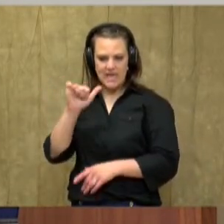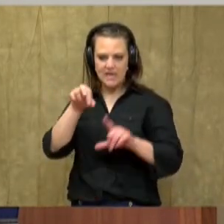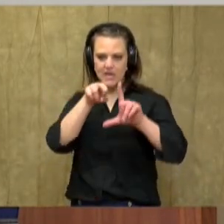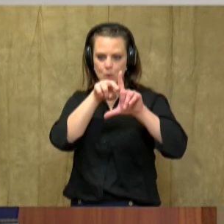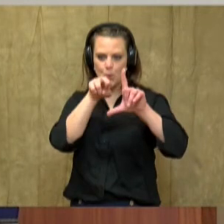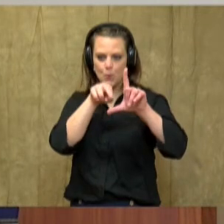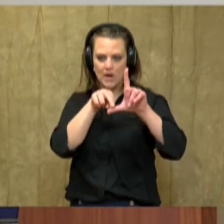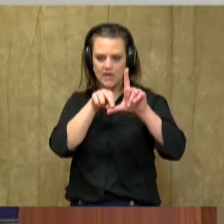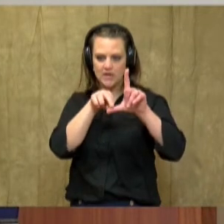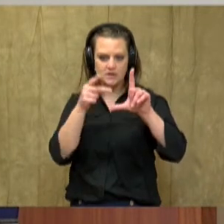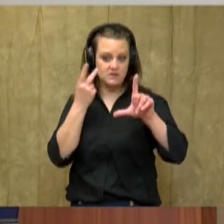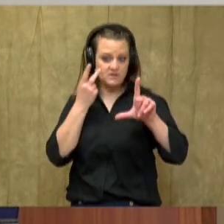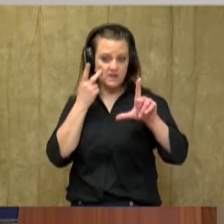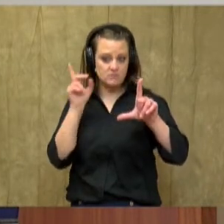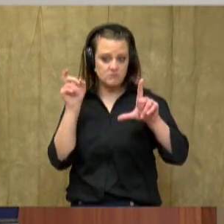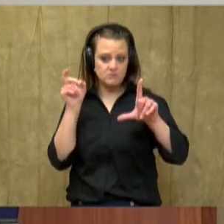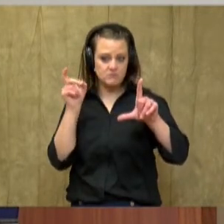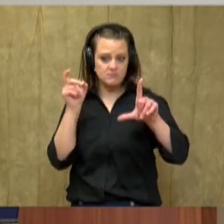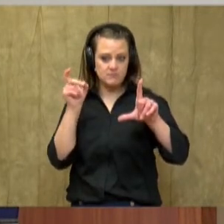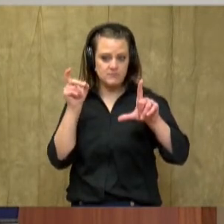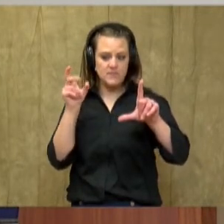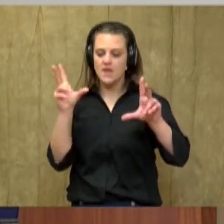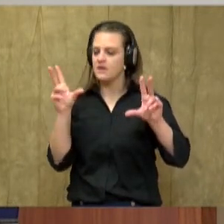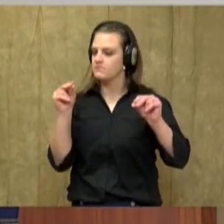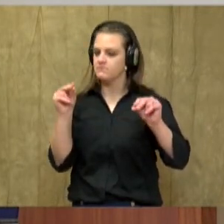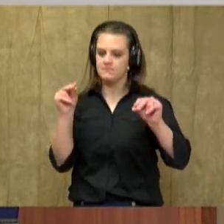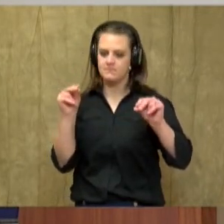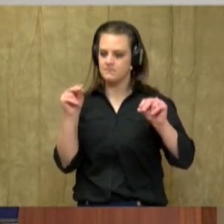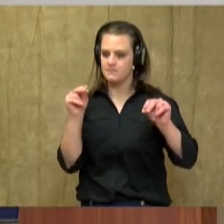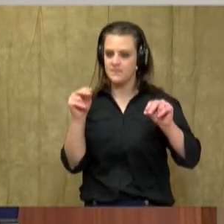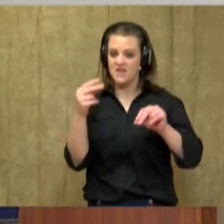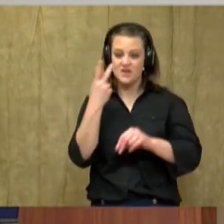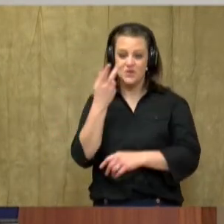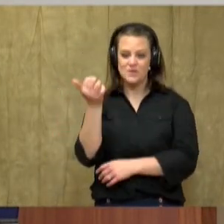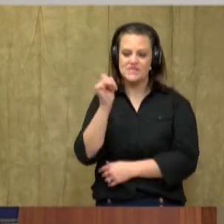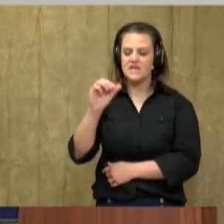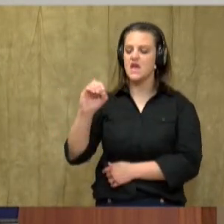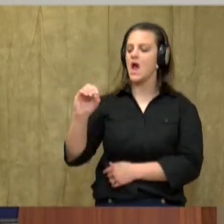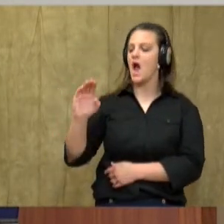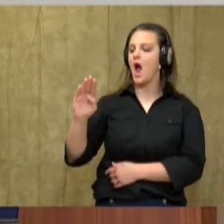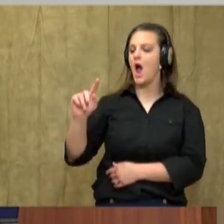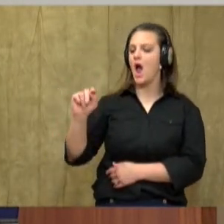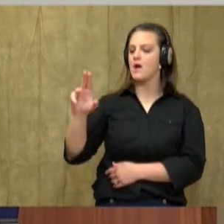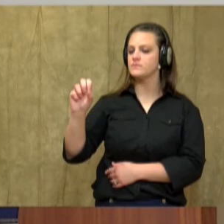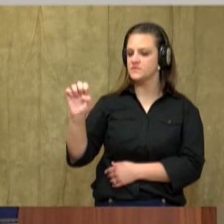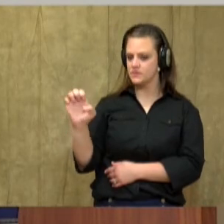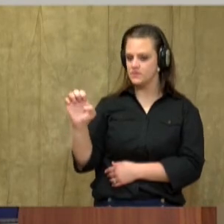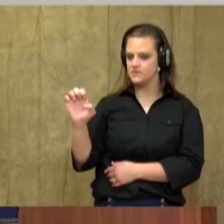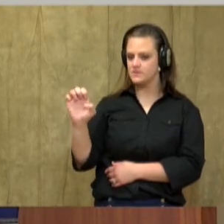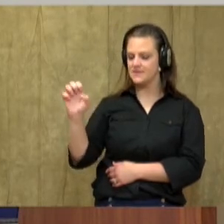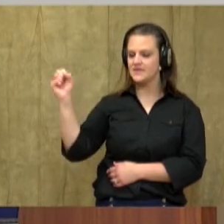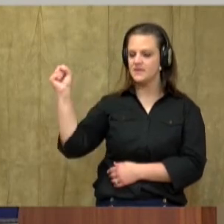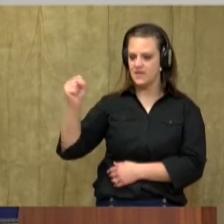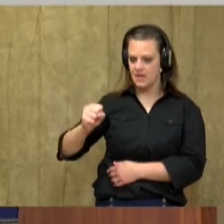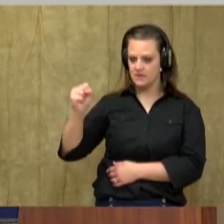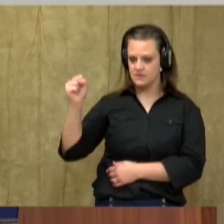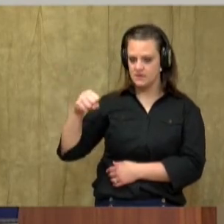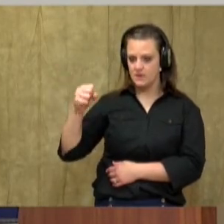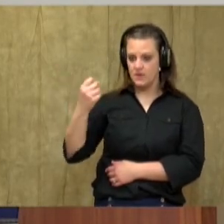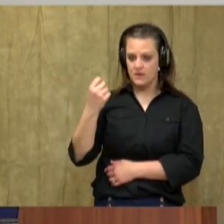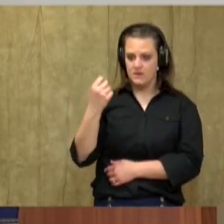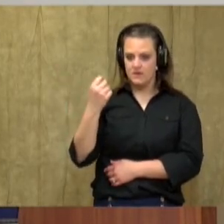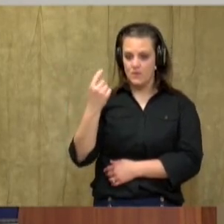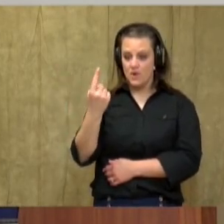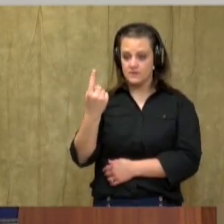this hexagon? No. Do you see any obtuse angles? Yes, we see